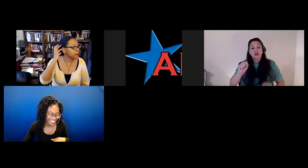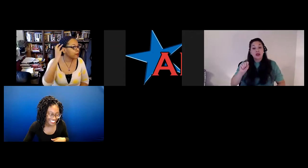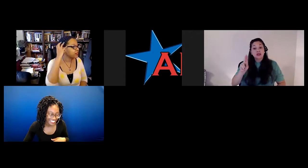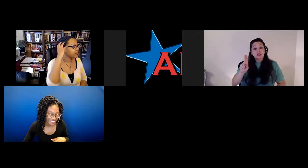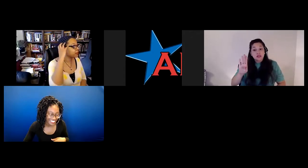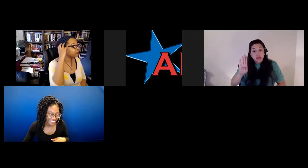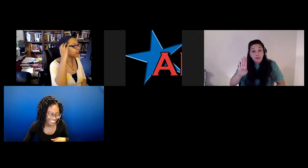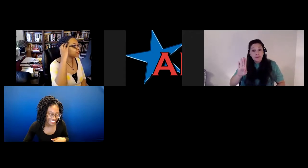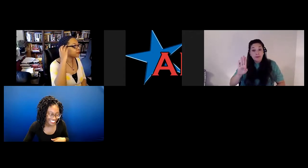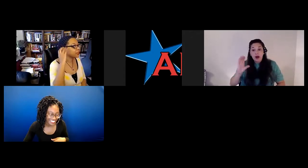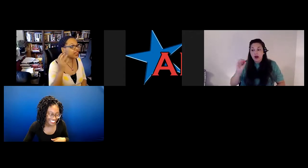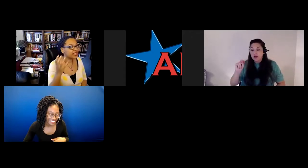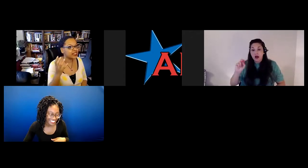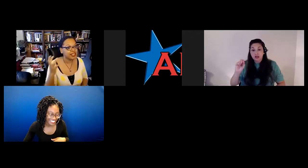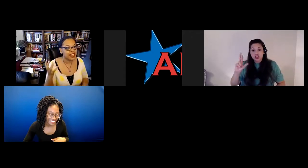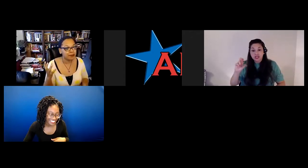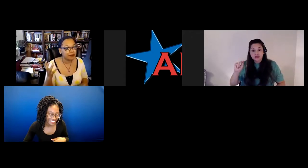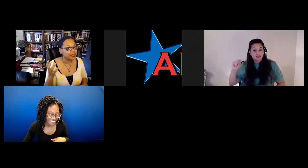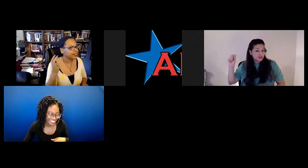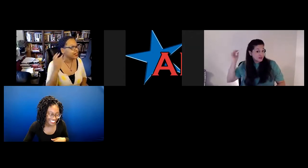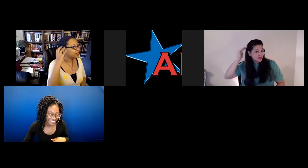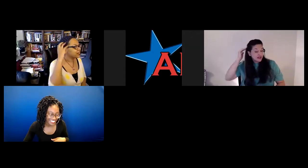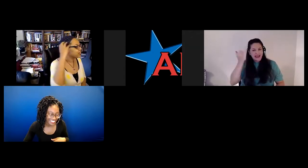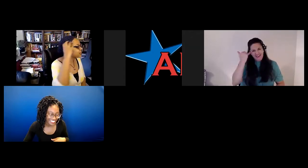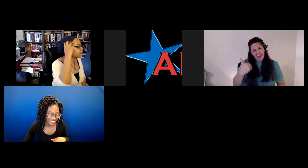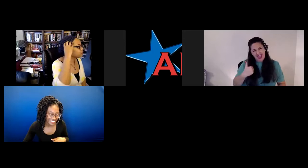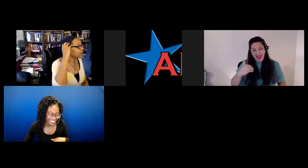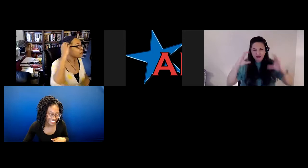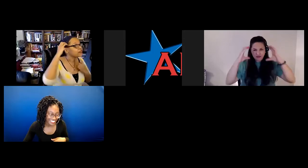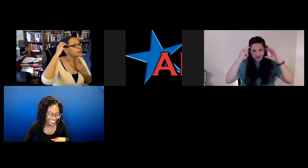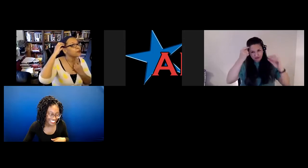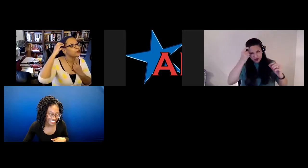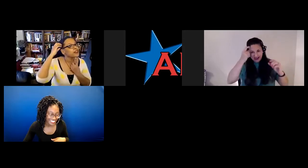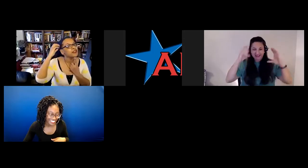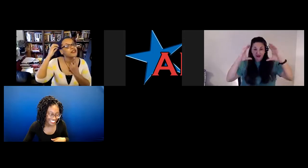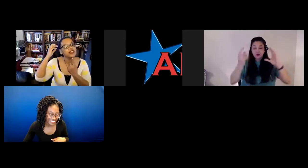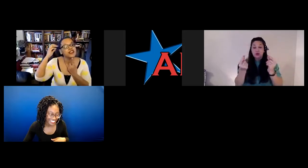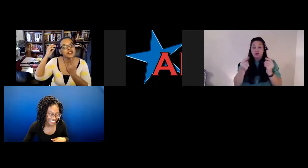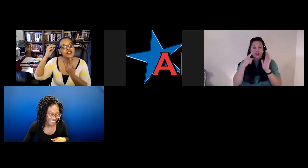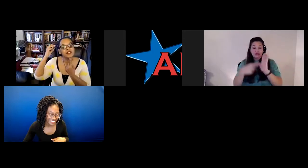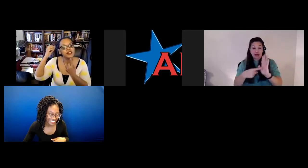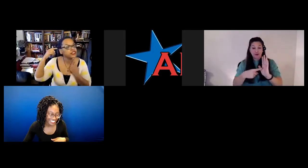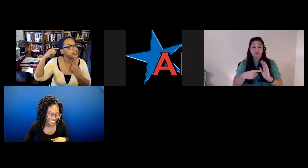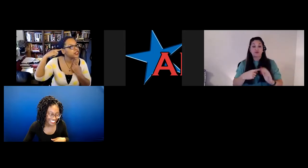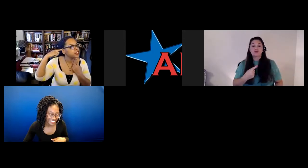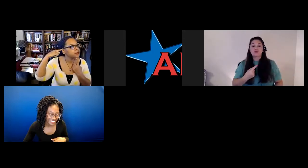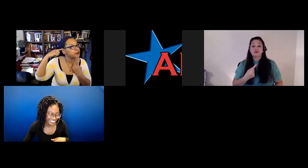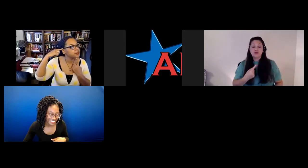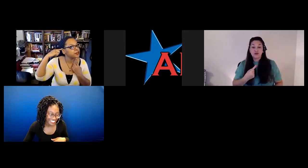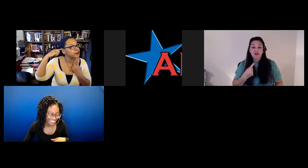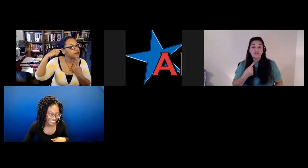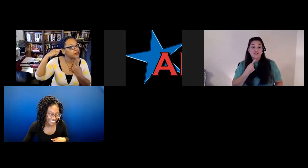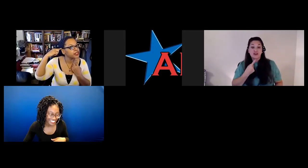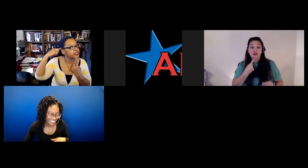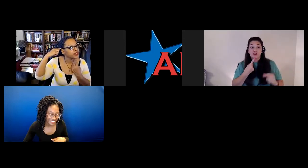doing it back here because if I had a brain, that this would happen if you put your finger underneath of your chin and you put it